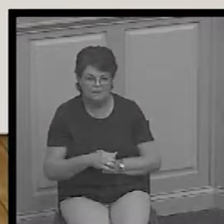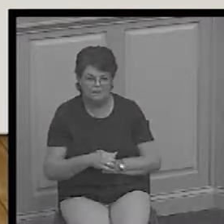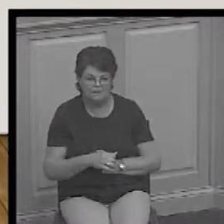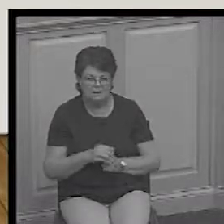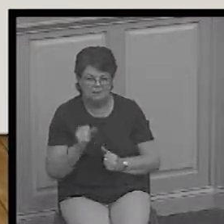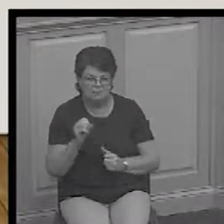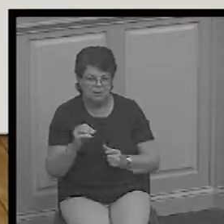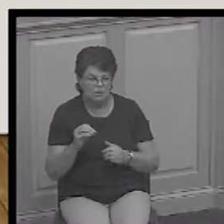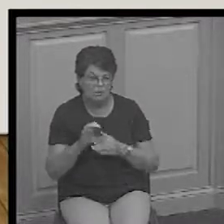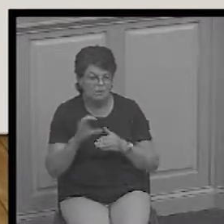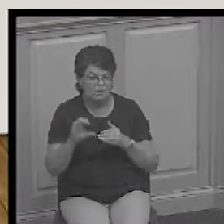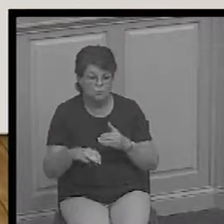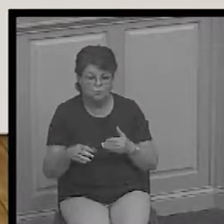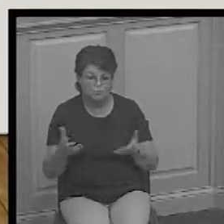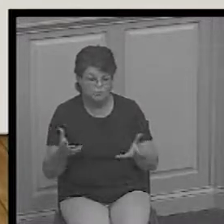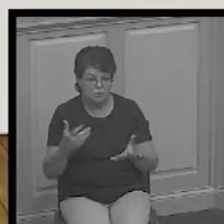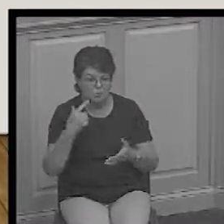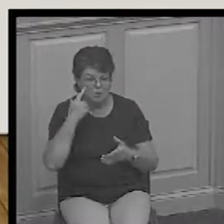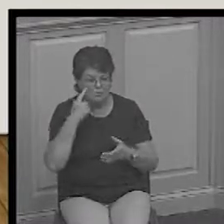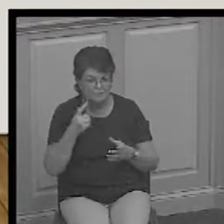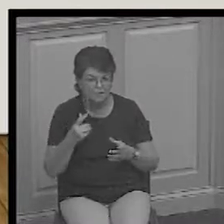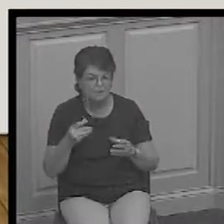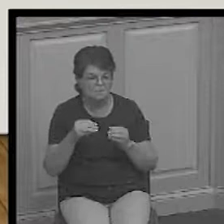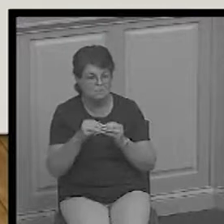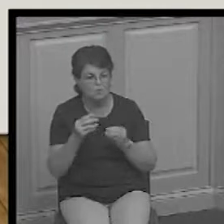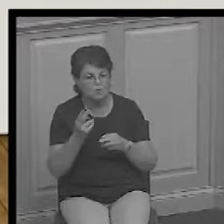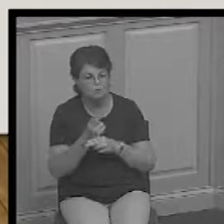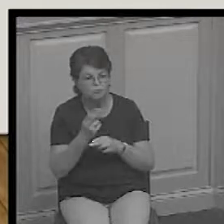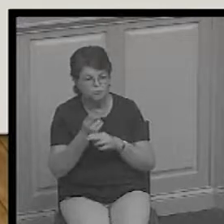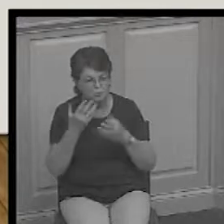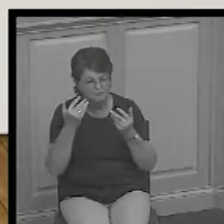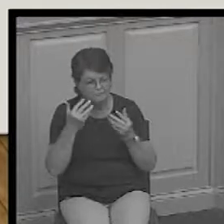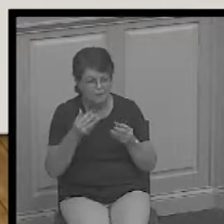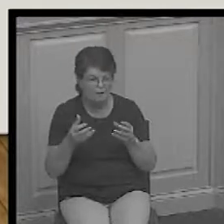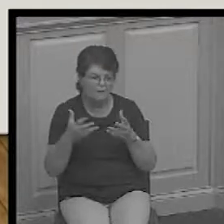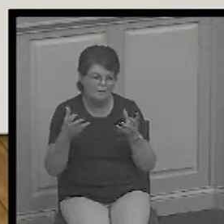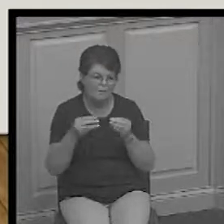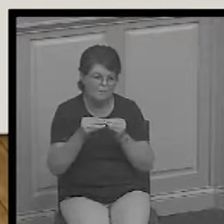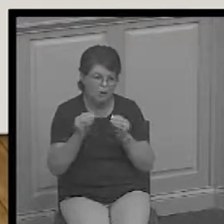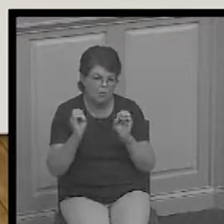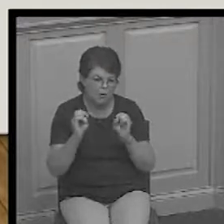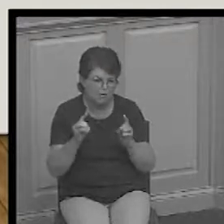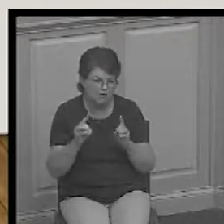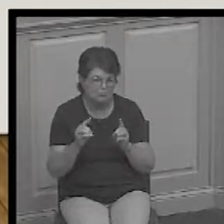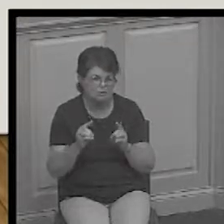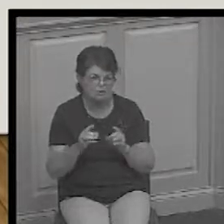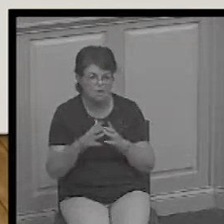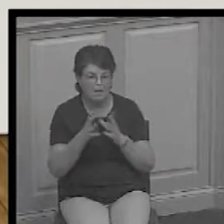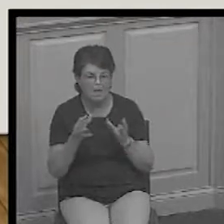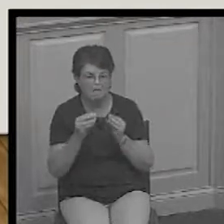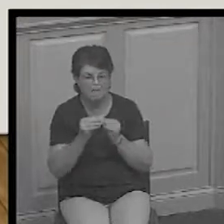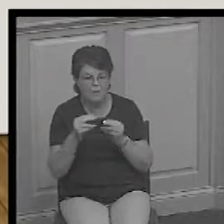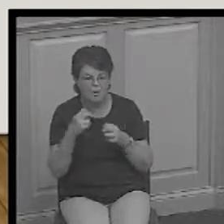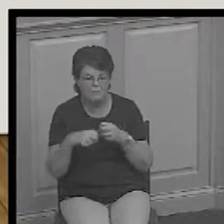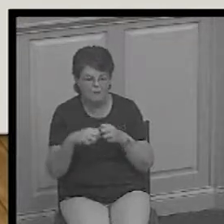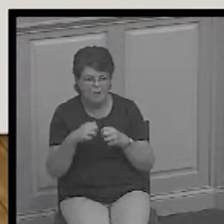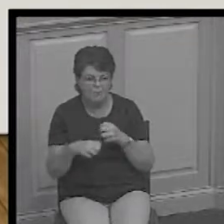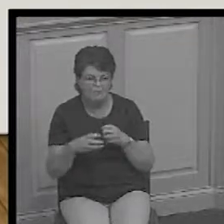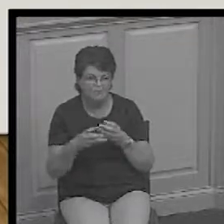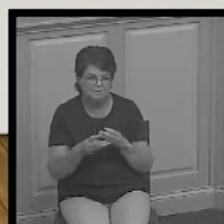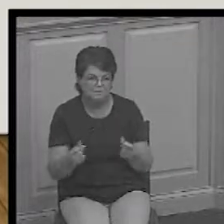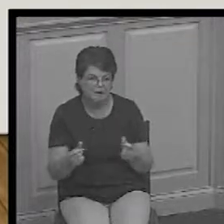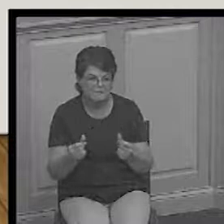So just a conclusion is, we think they're more user-friendly, much more educational, a lot more problem-solving in the document than